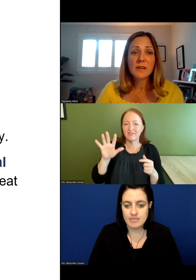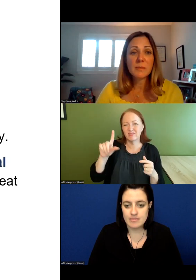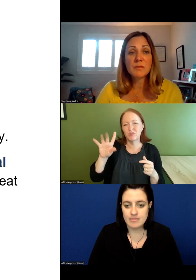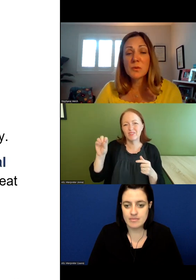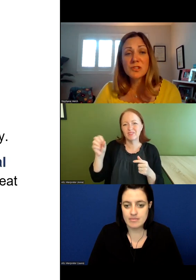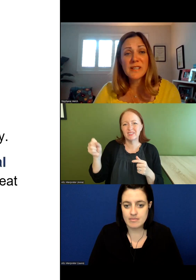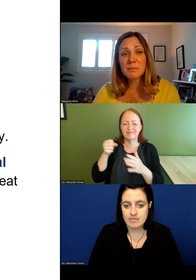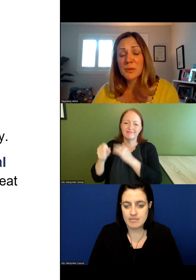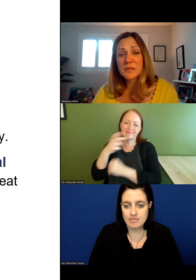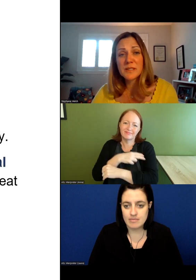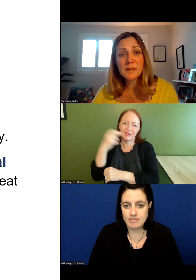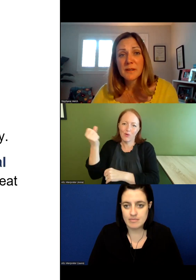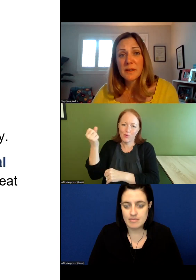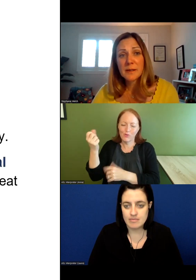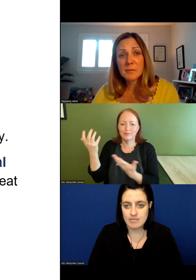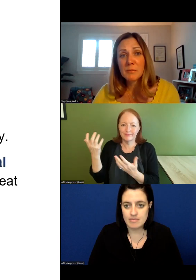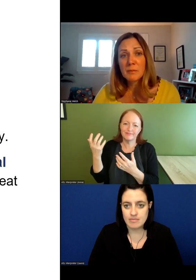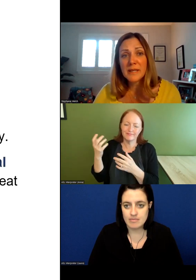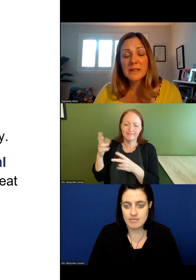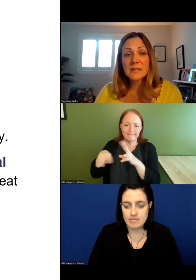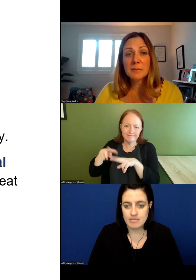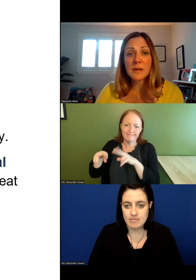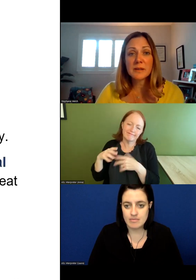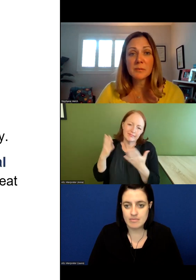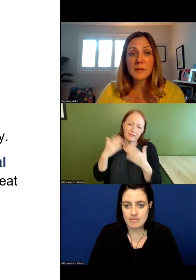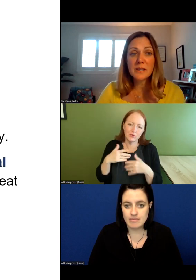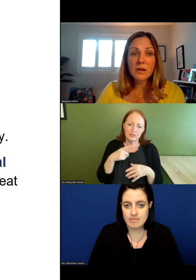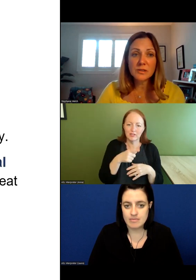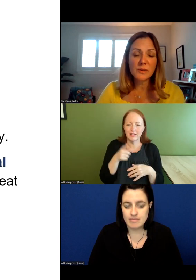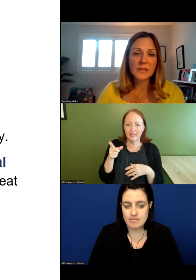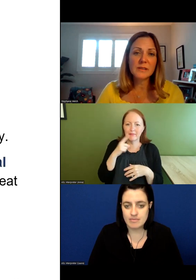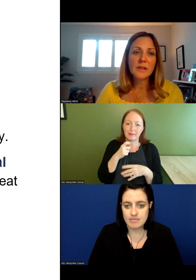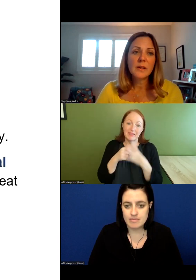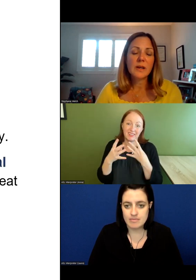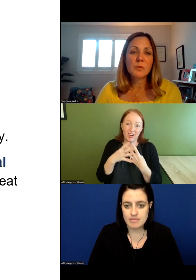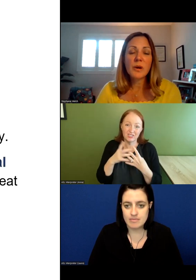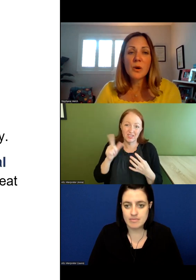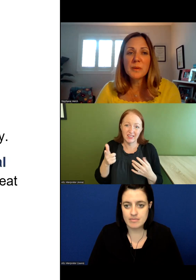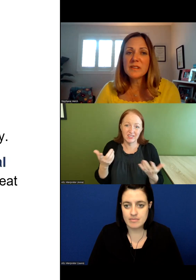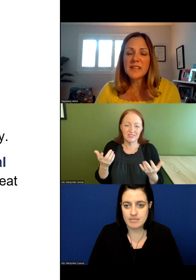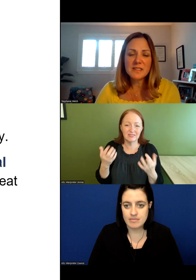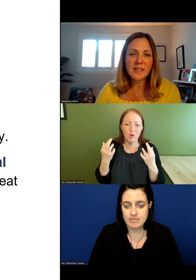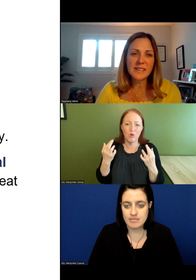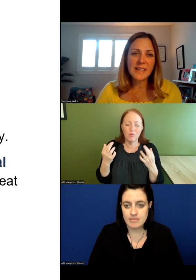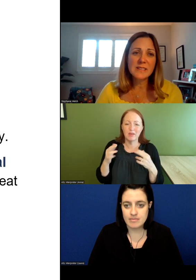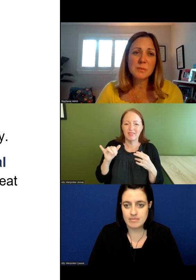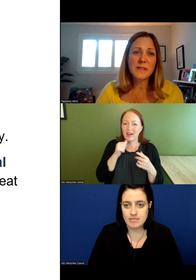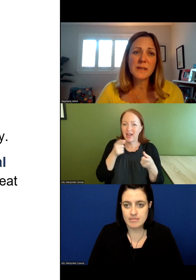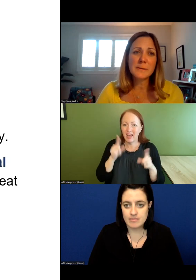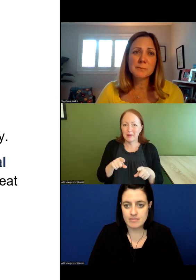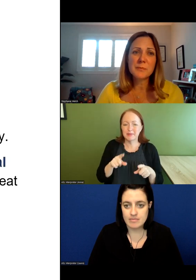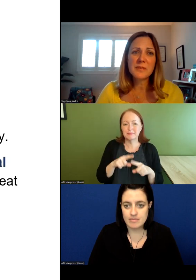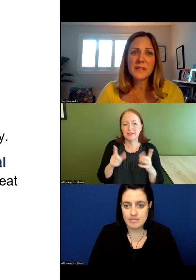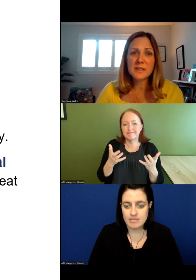5150. Unfortunately, that person may end up being incarcerated. We're hoping that that's not the case,